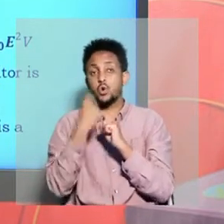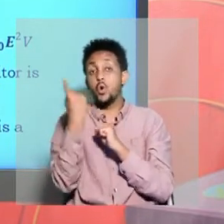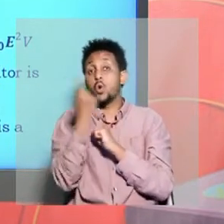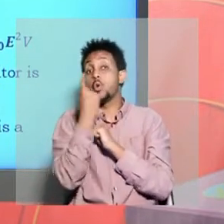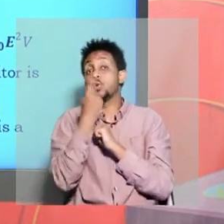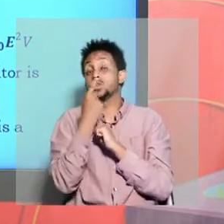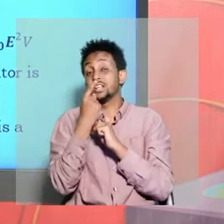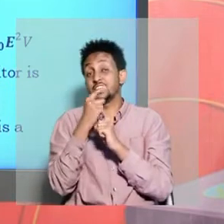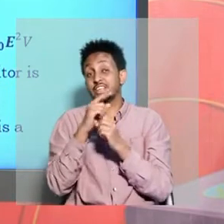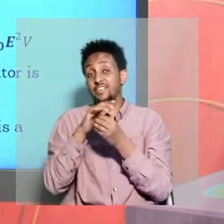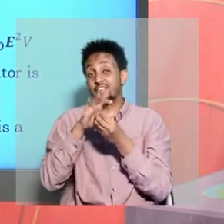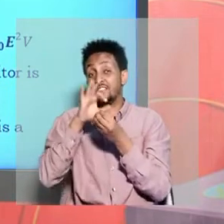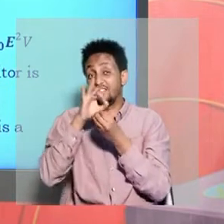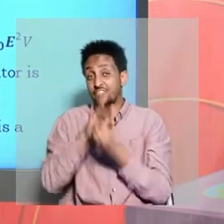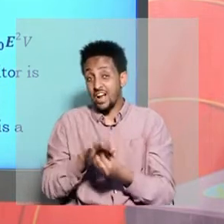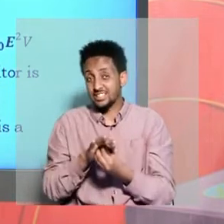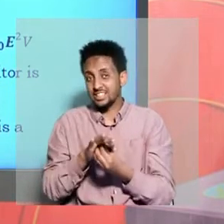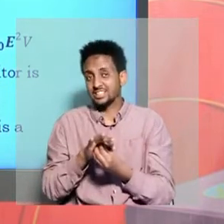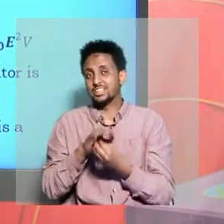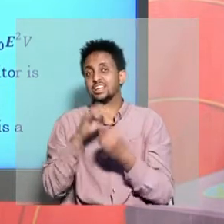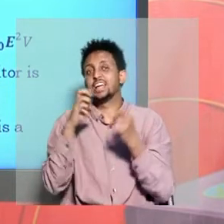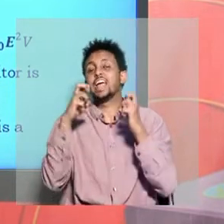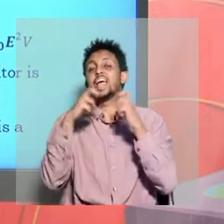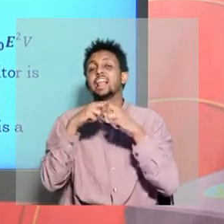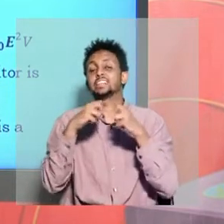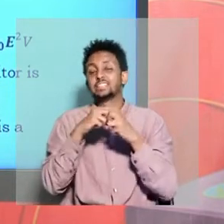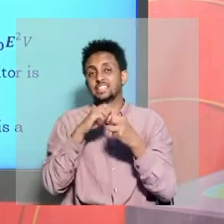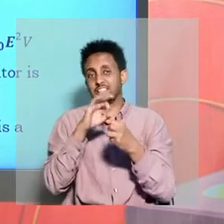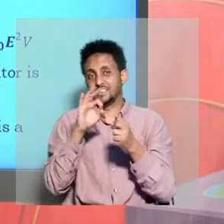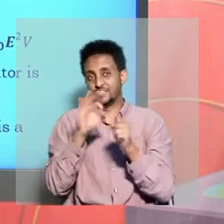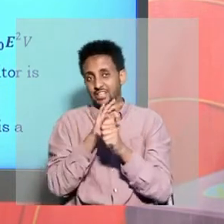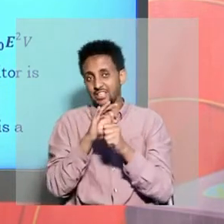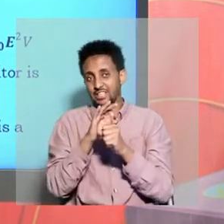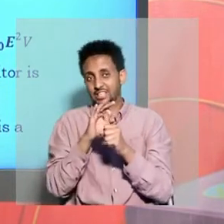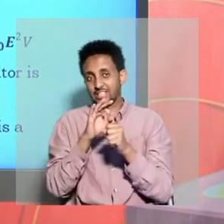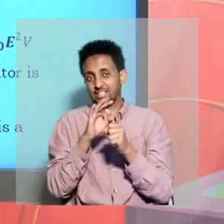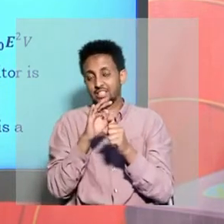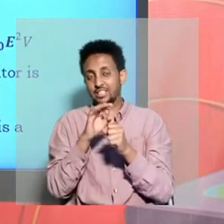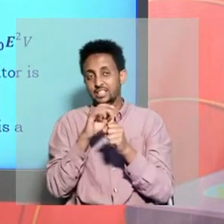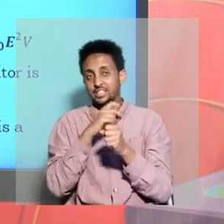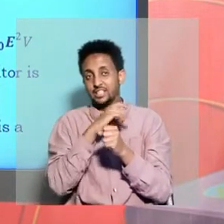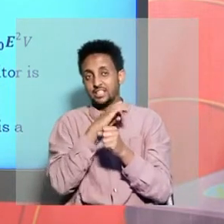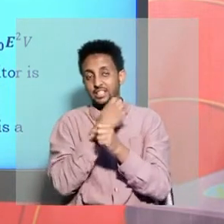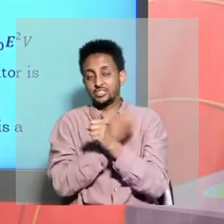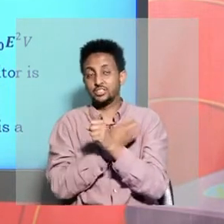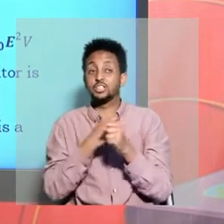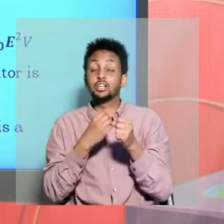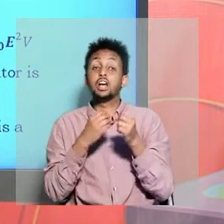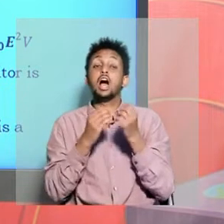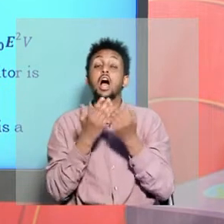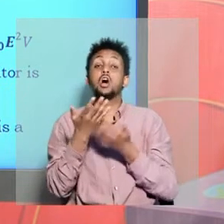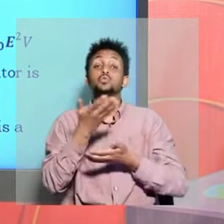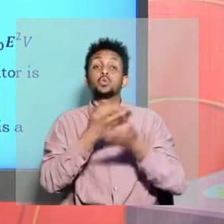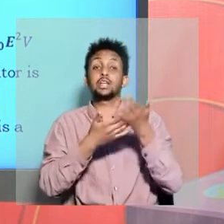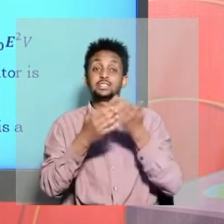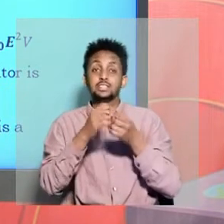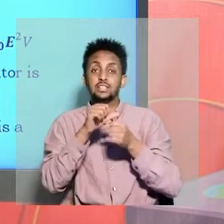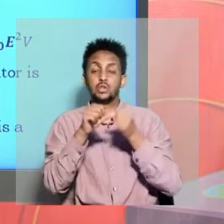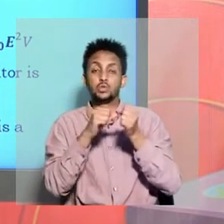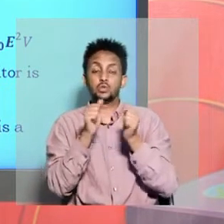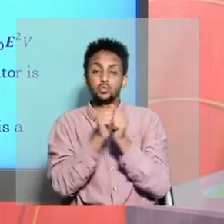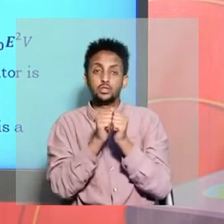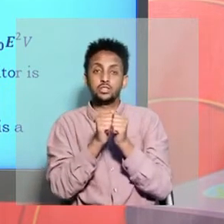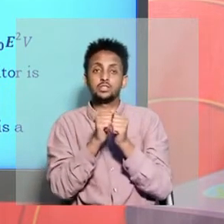only factor which affects is the electric field strength, so that electric potential energy is associated with that of the electric